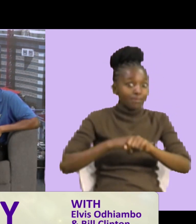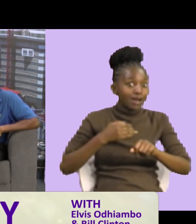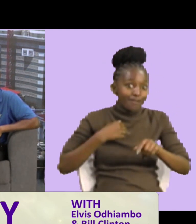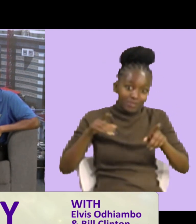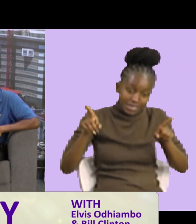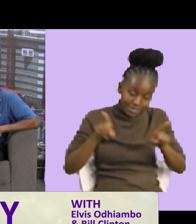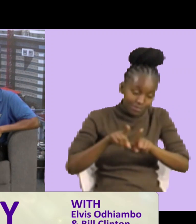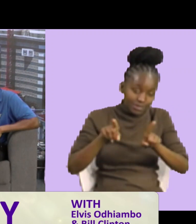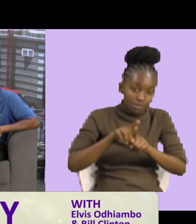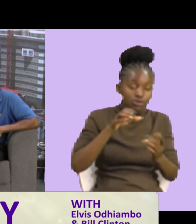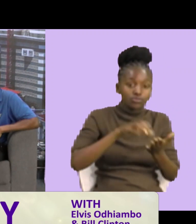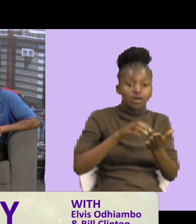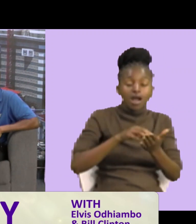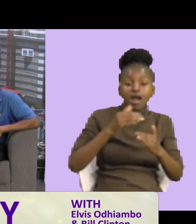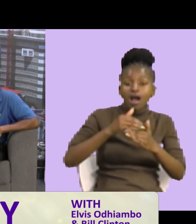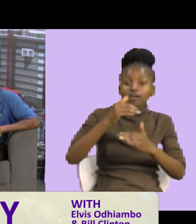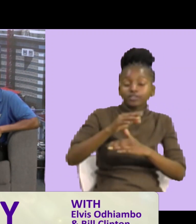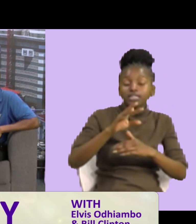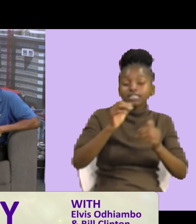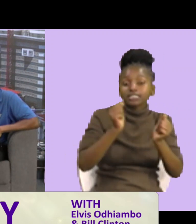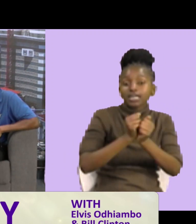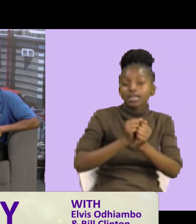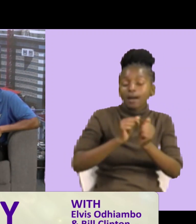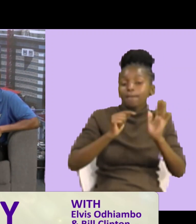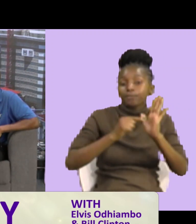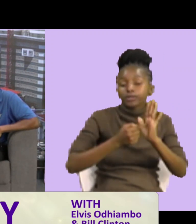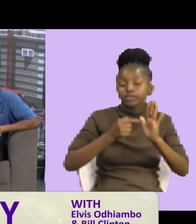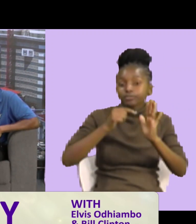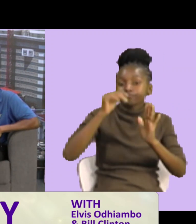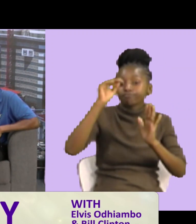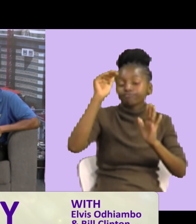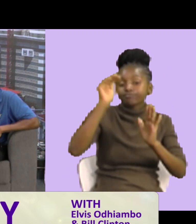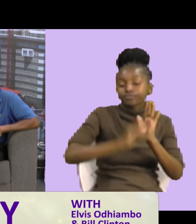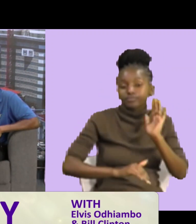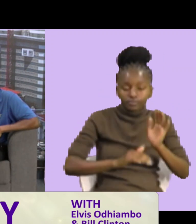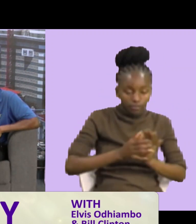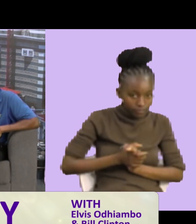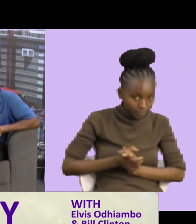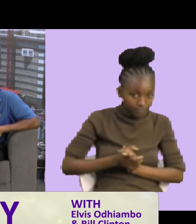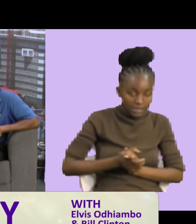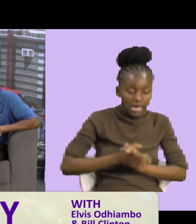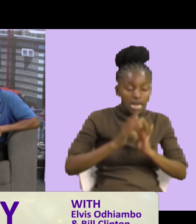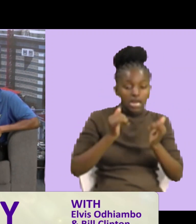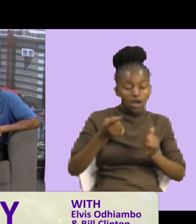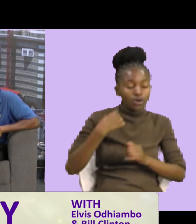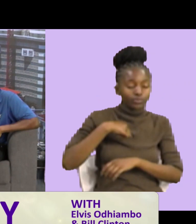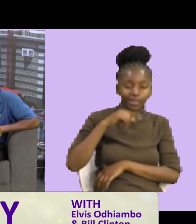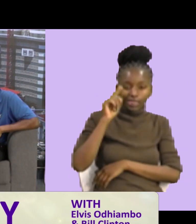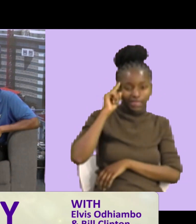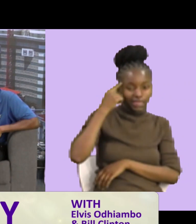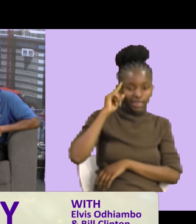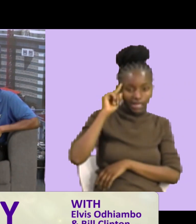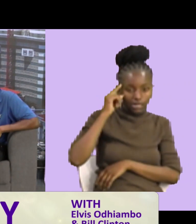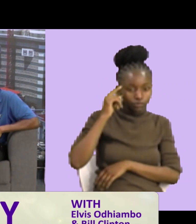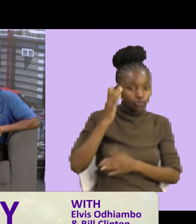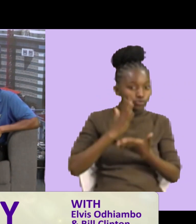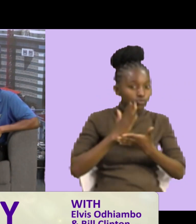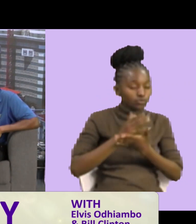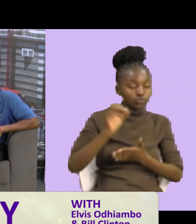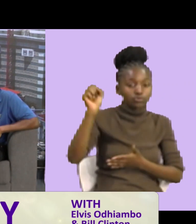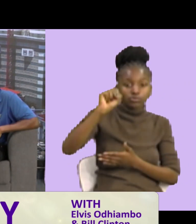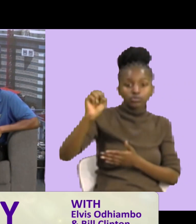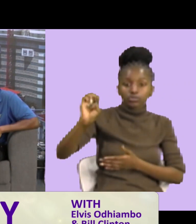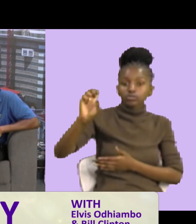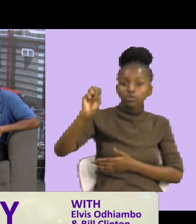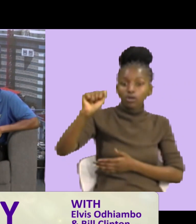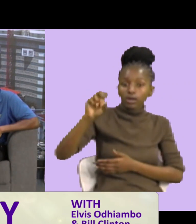the the FFP rules, the 10-point deduction, and this is one of the considered one of the time where apparently Sean Dyche is very lethal,